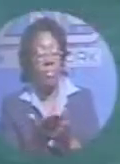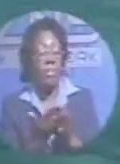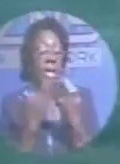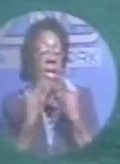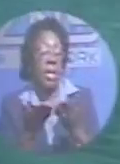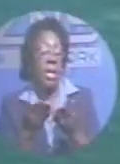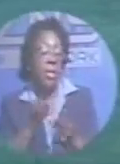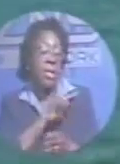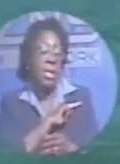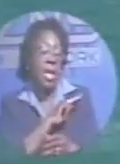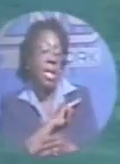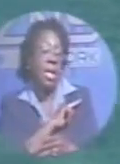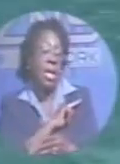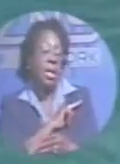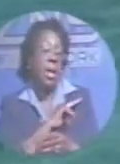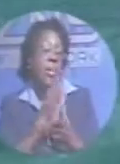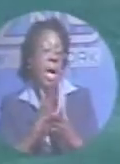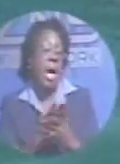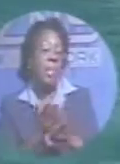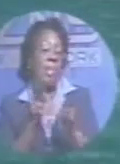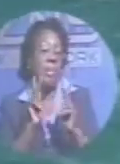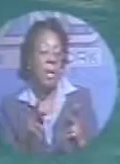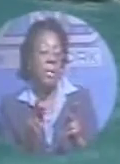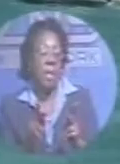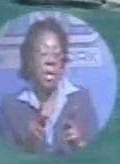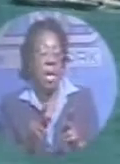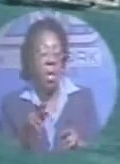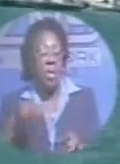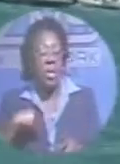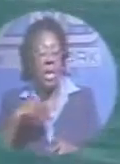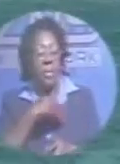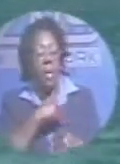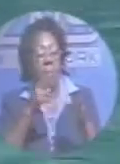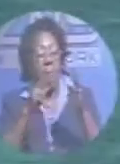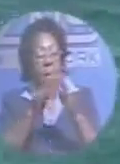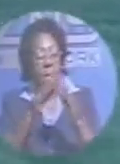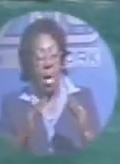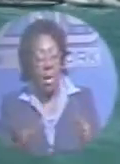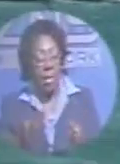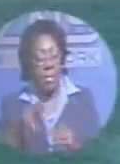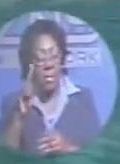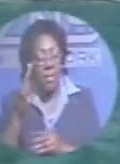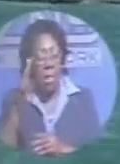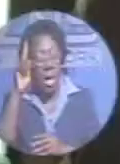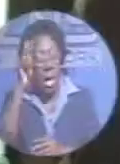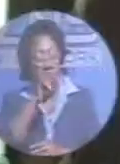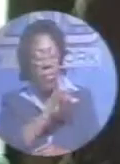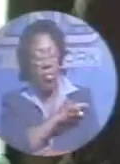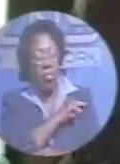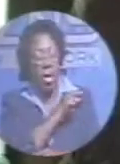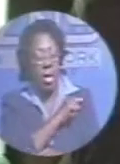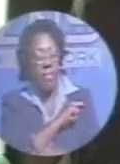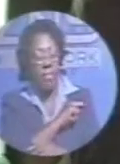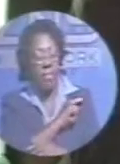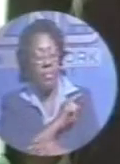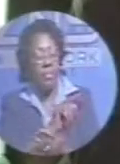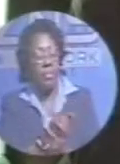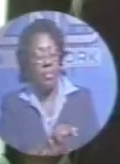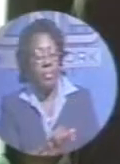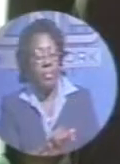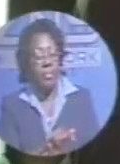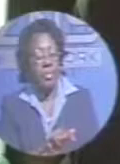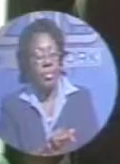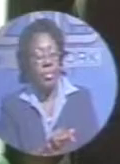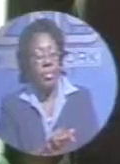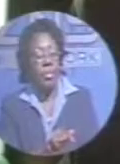Mr. Nygaard on behalf of the people of Auckland's was their Member of Parliament, Minister V. Alfred Gray. Regattas